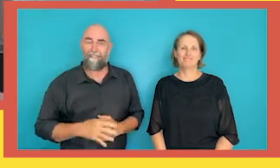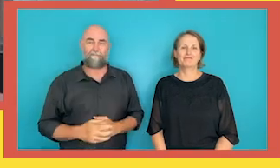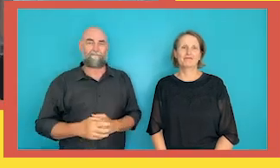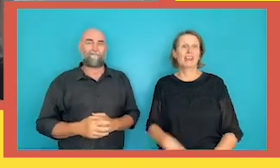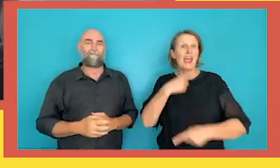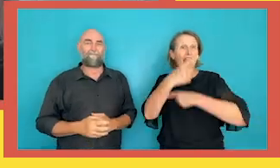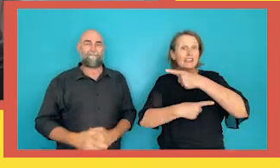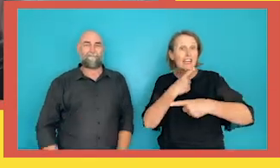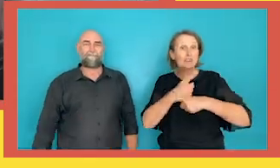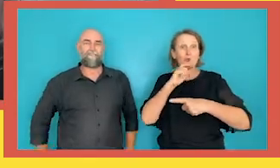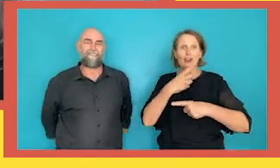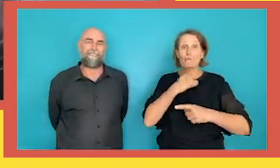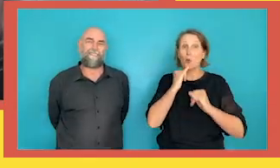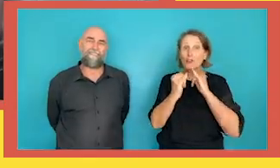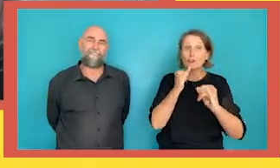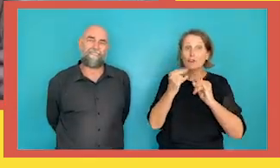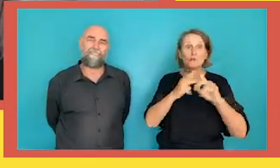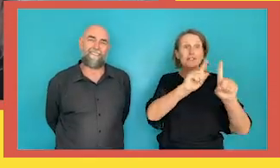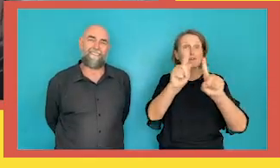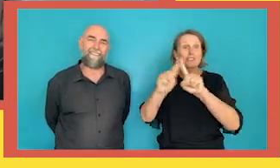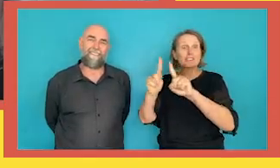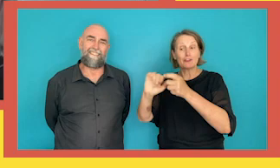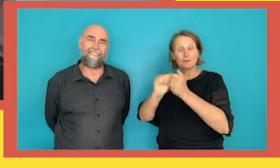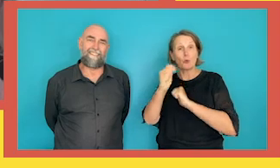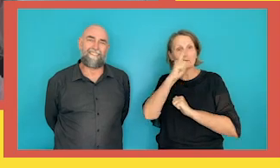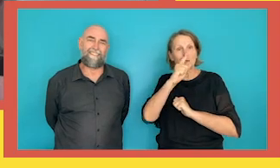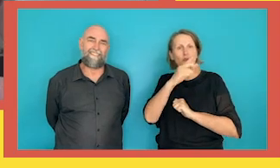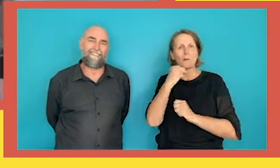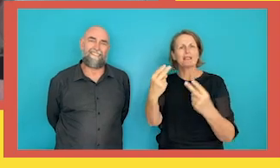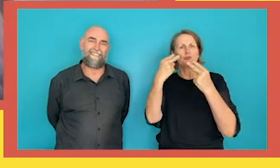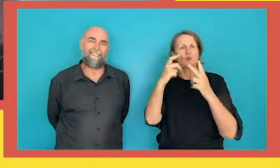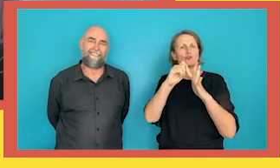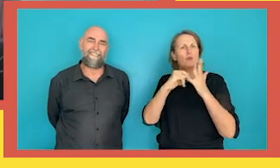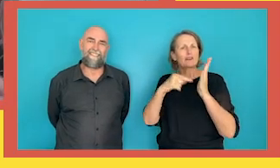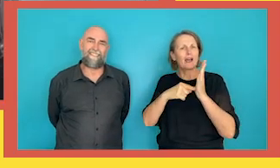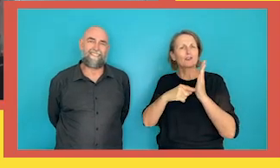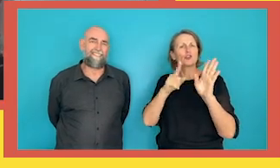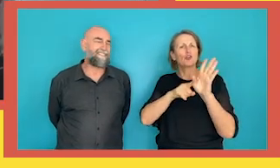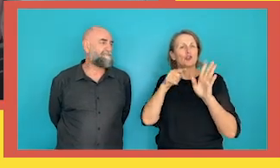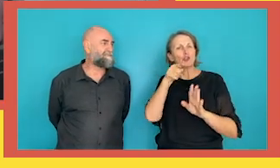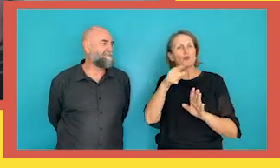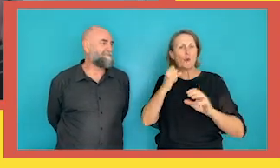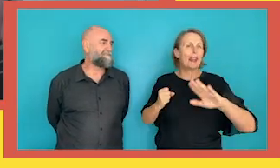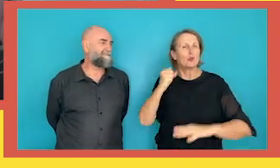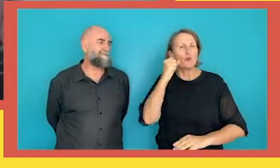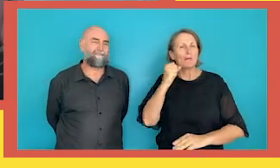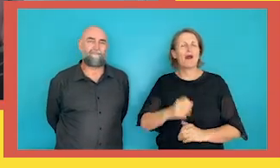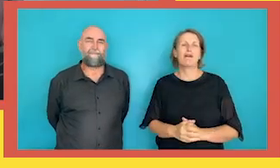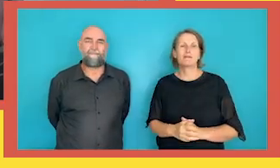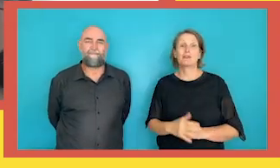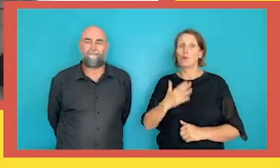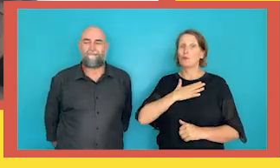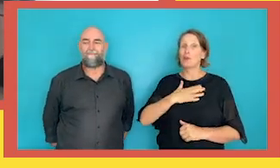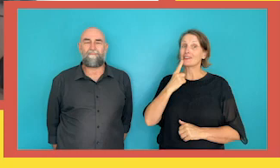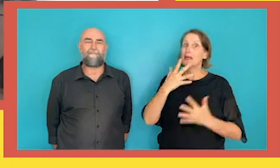with more interviews with your favourite athletes next year. So make sure you've followed You Little Ripper on socials and wherever you get your podcasts.